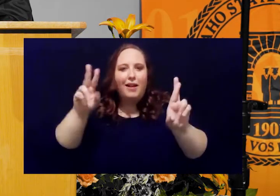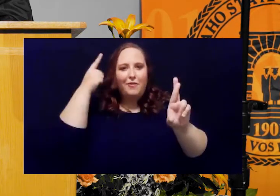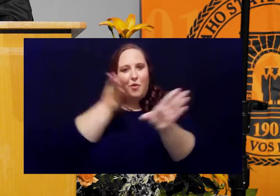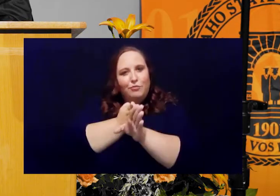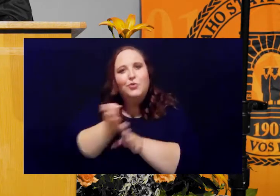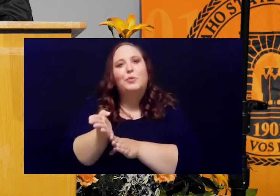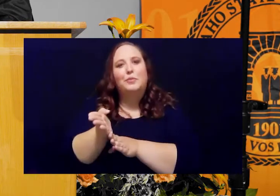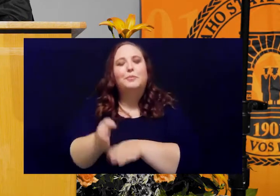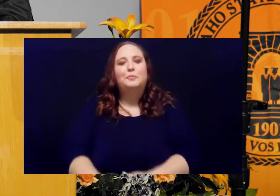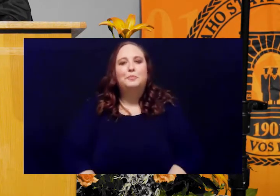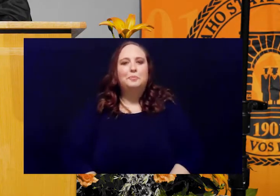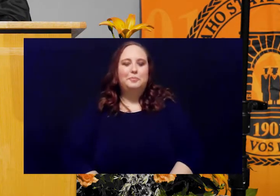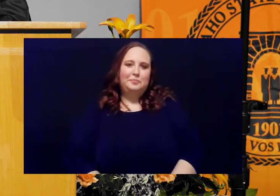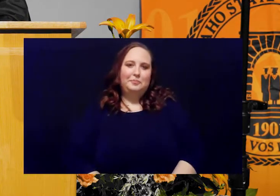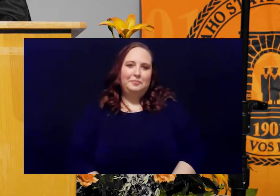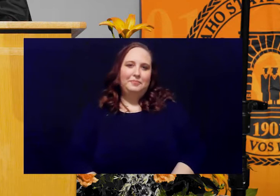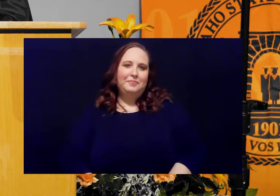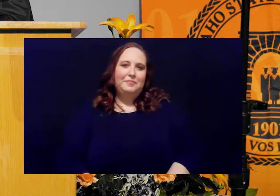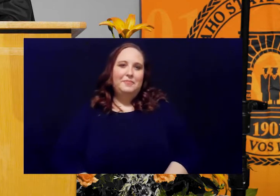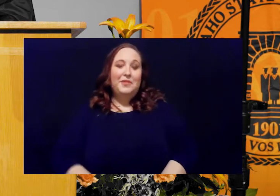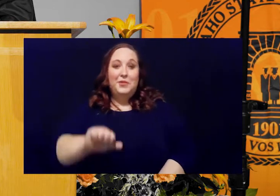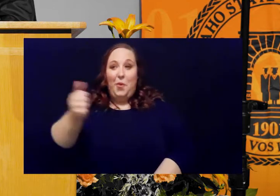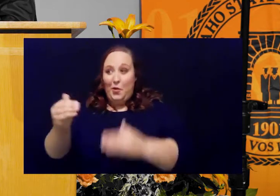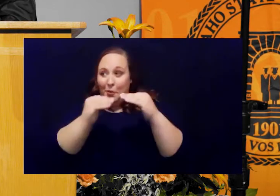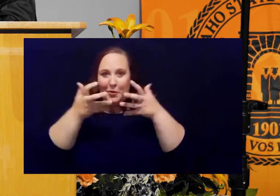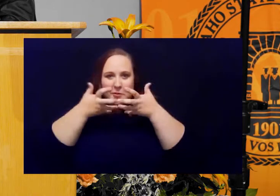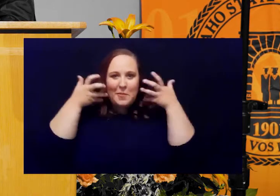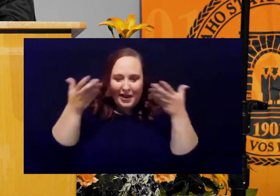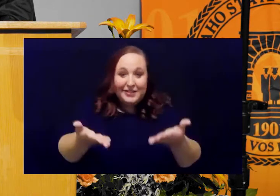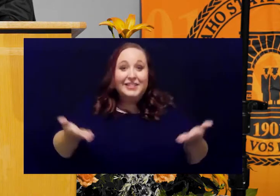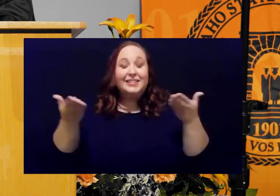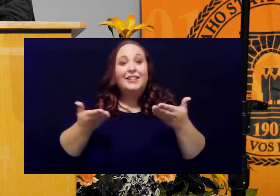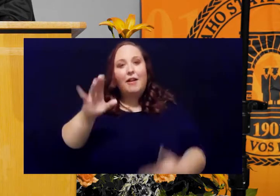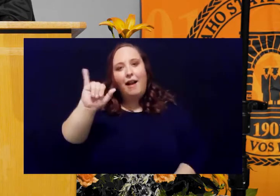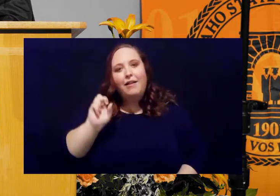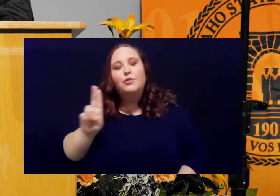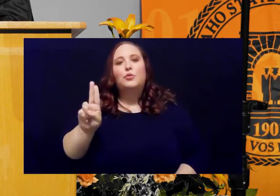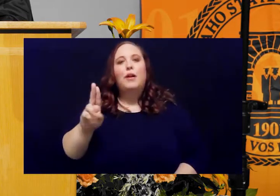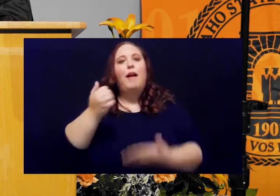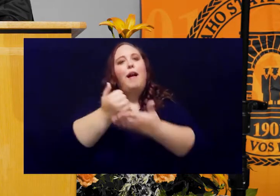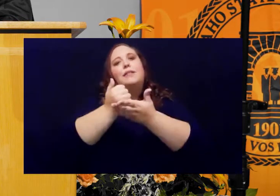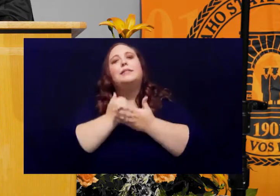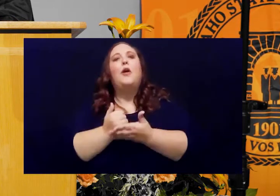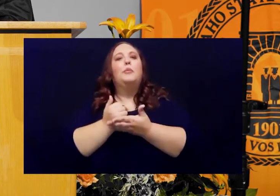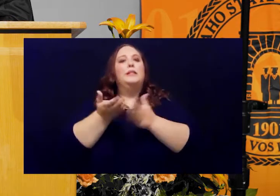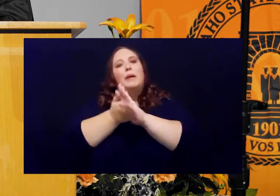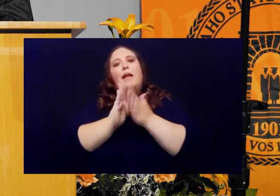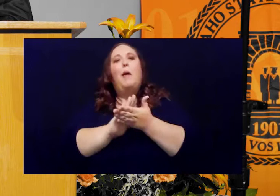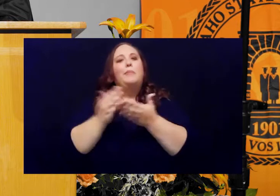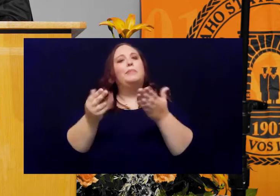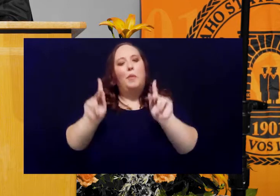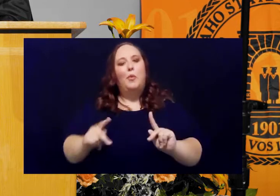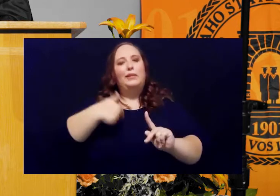prepared for a career in business. Like other Bengals here today, Idaho State University has helped shape me into